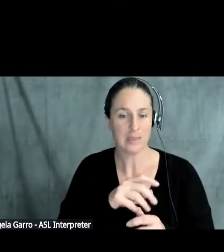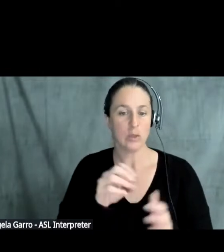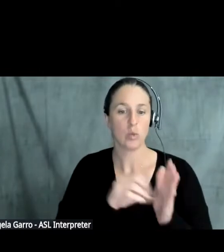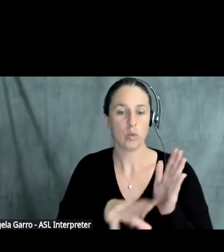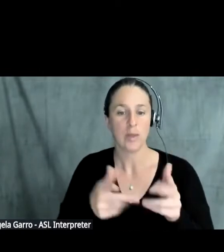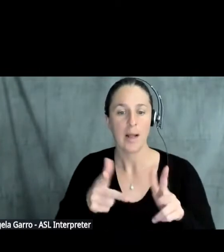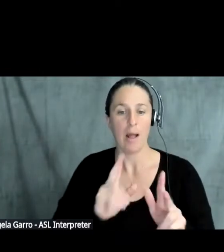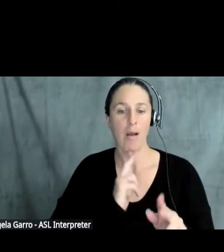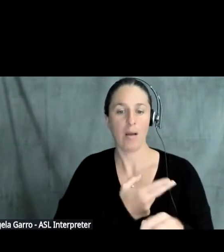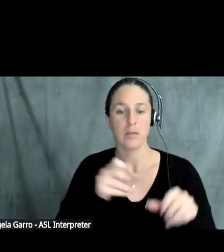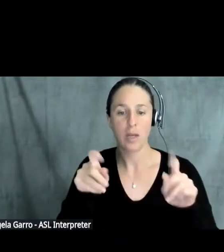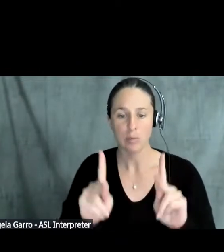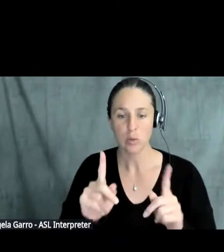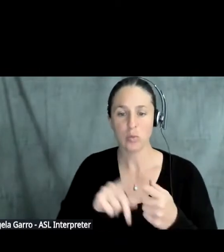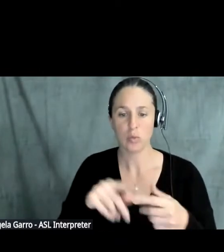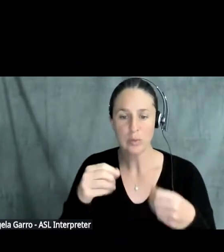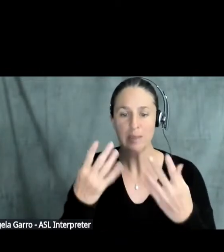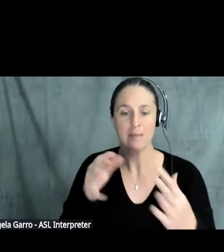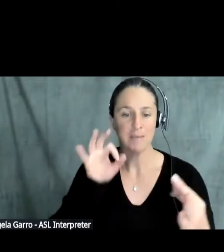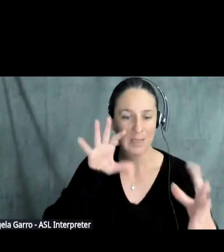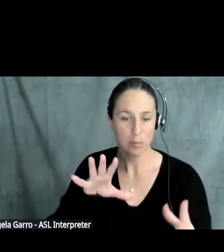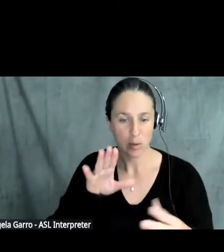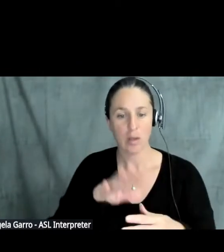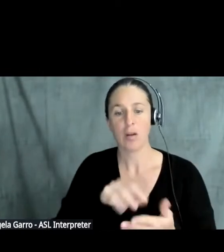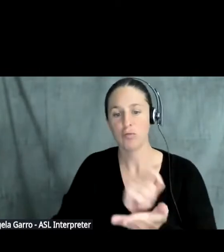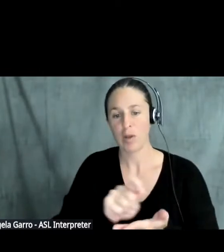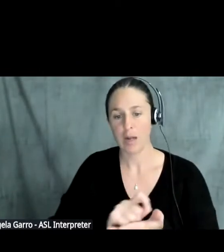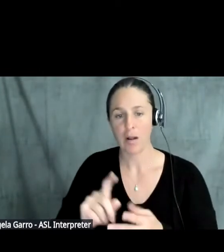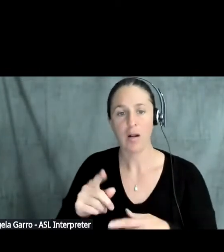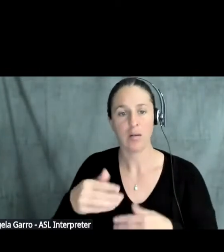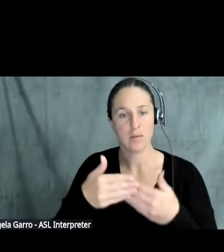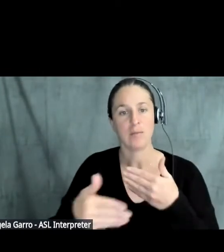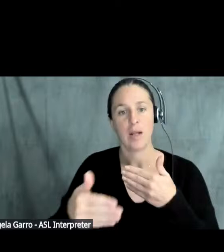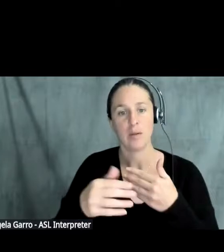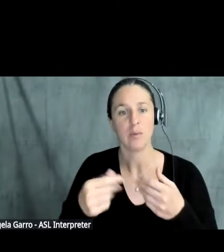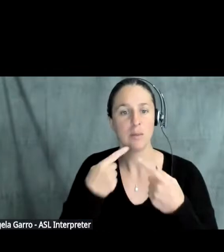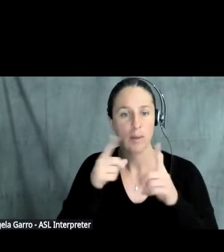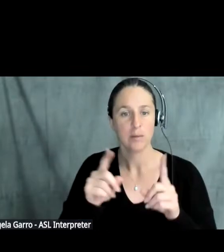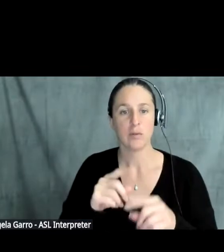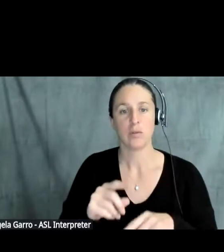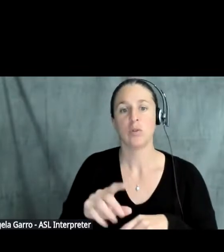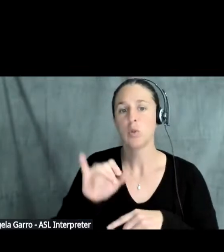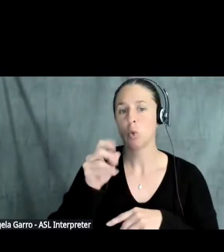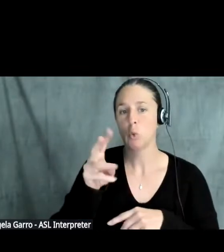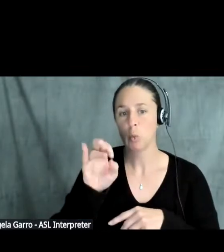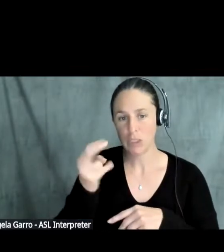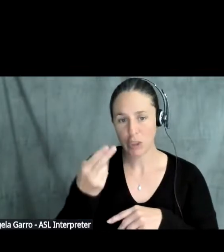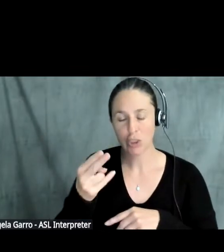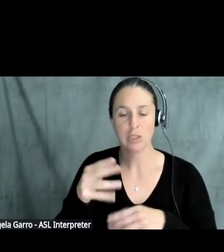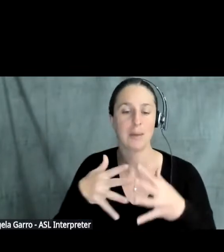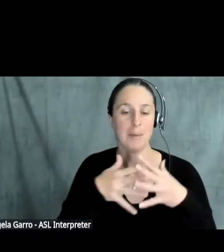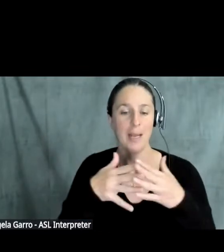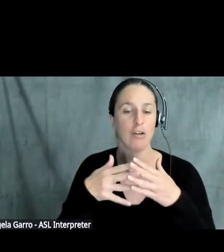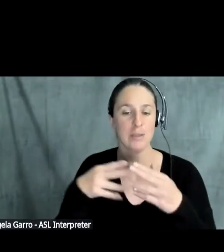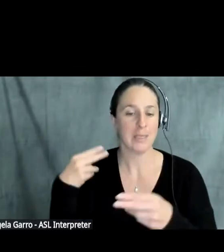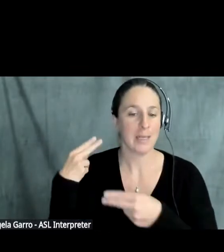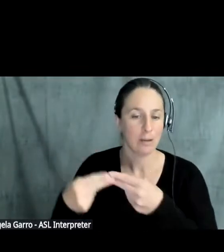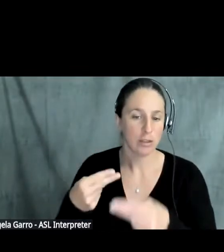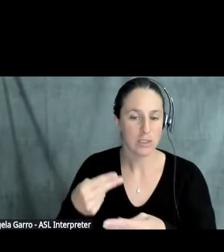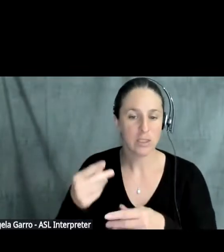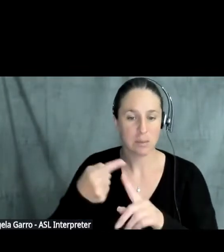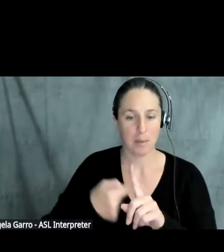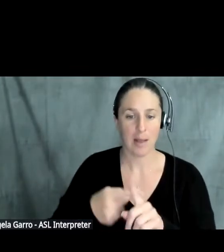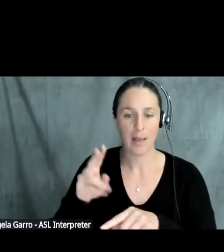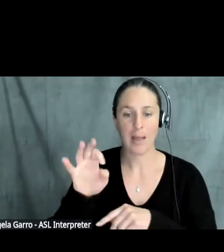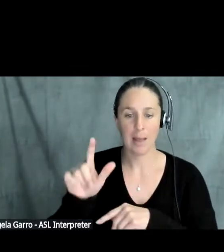in the writing of the following proclamations. Jewish American Heritage Month. On April 20th,